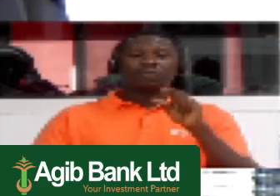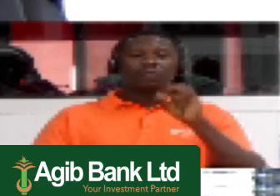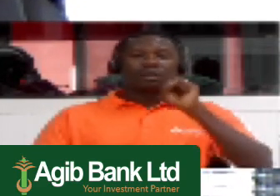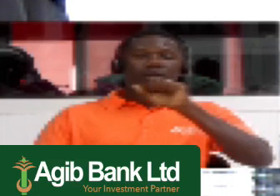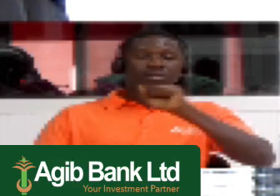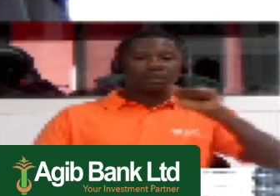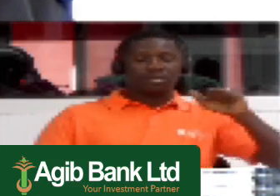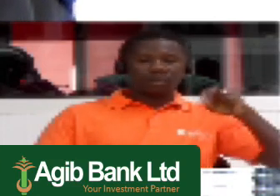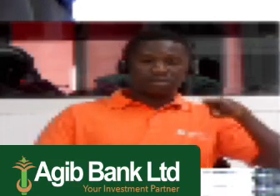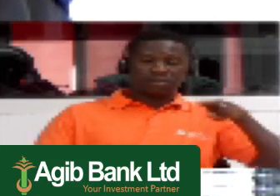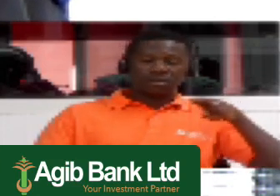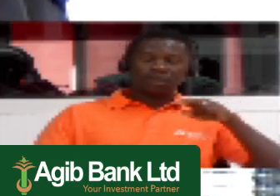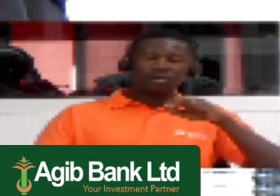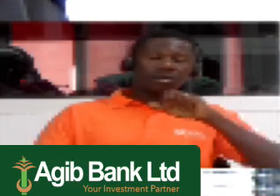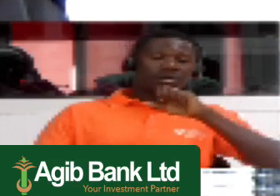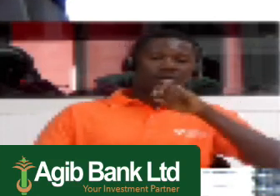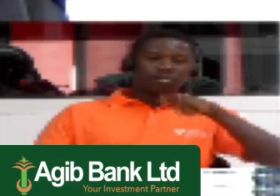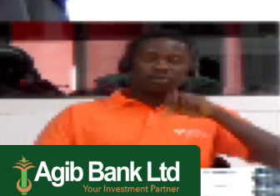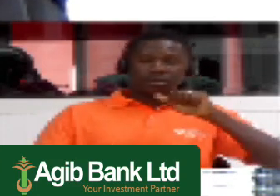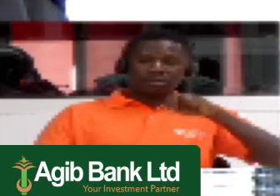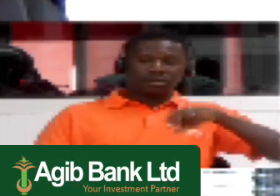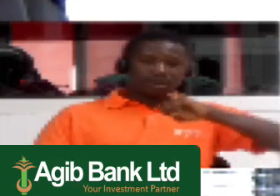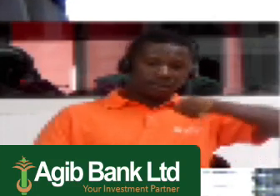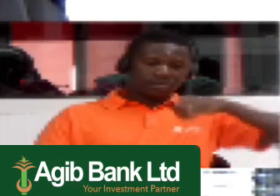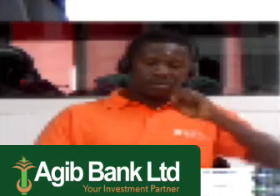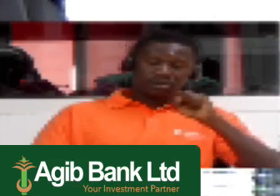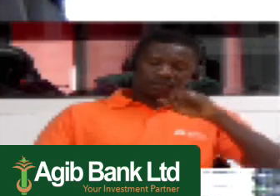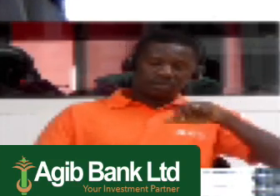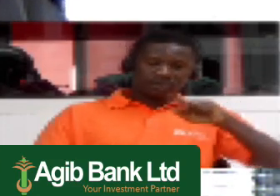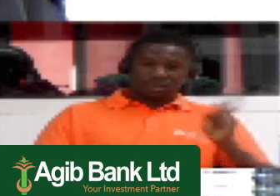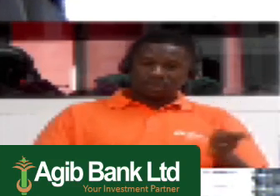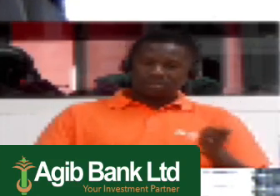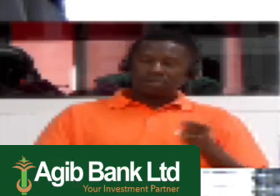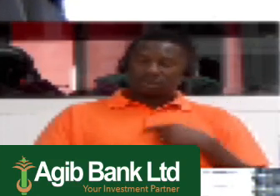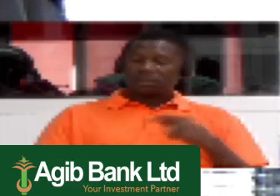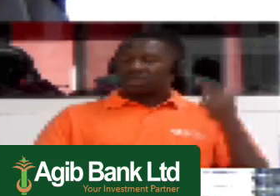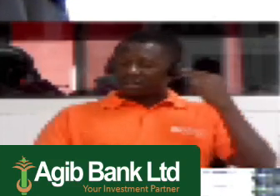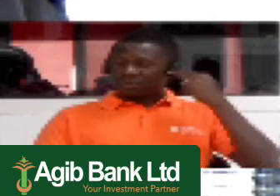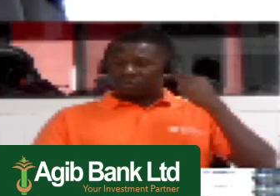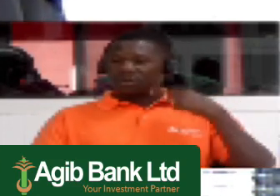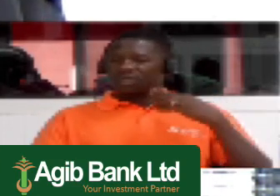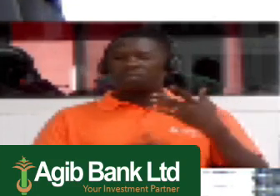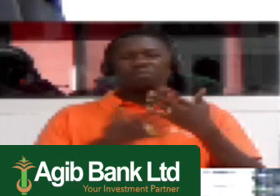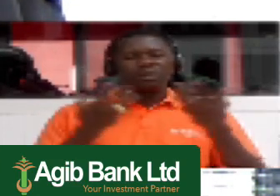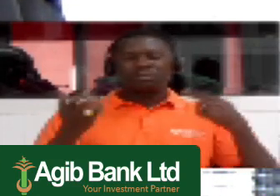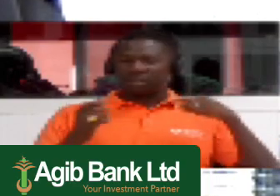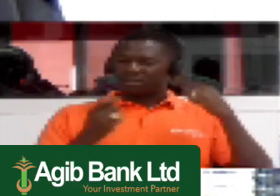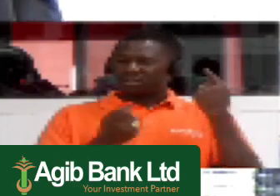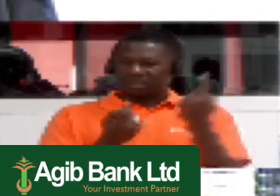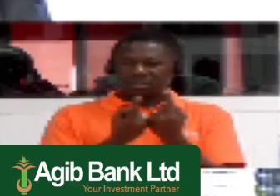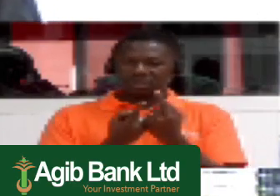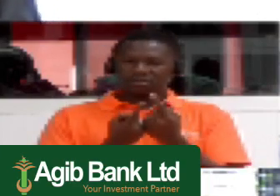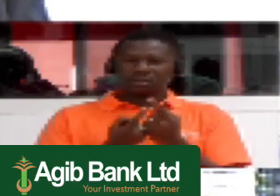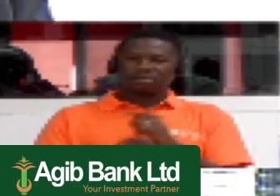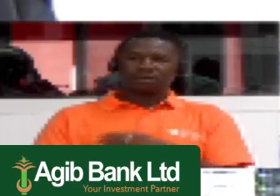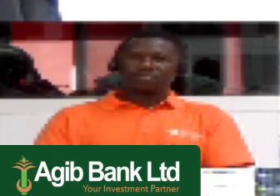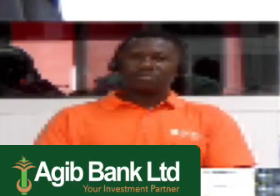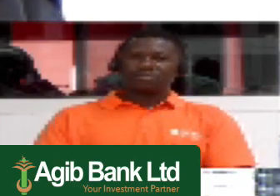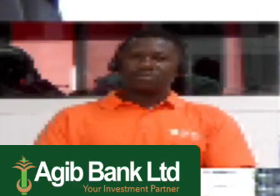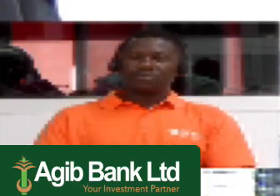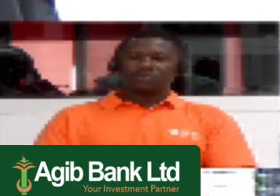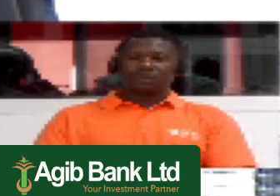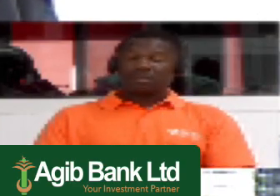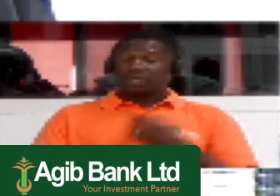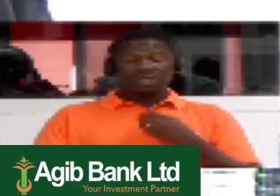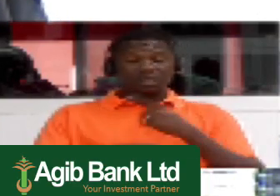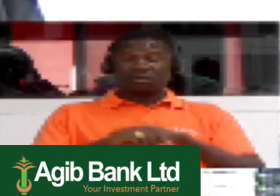Nata kuma jamamu yokono. I came to hear so many things. Kondolfongwaro nata silandasoro checkpoint or nibe tambola.